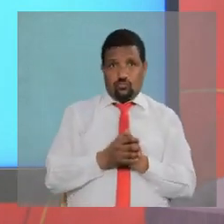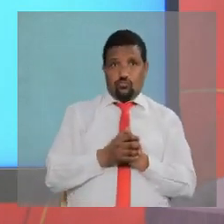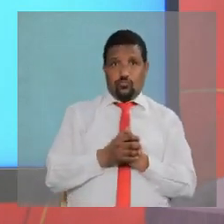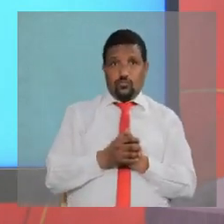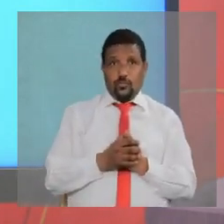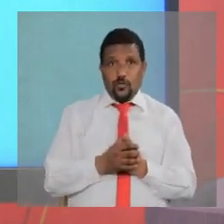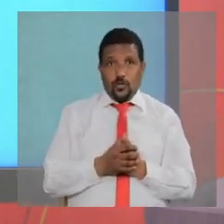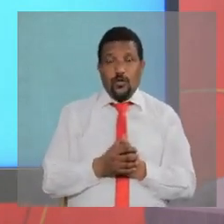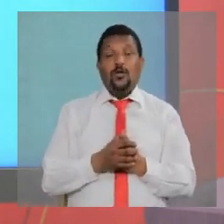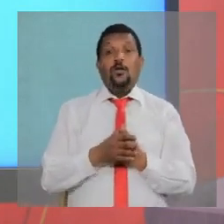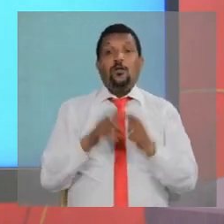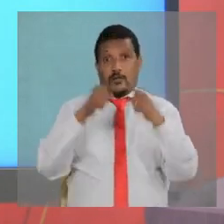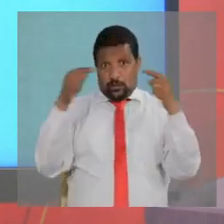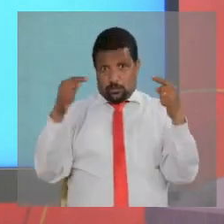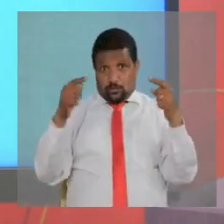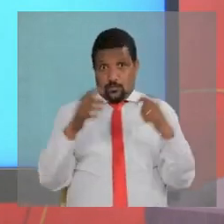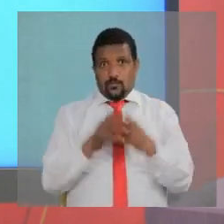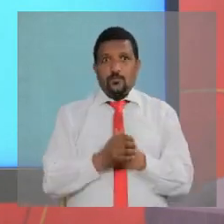In contrast,